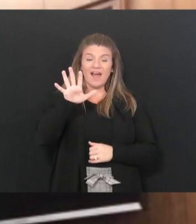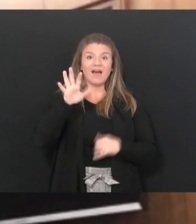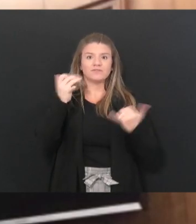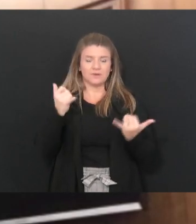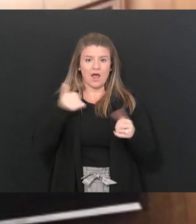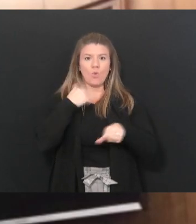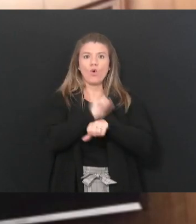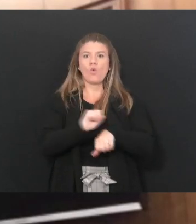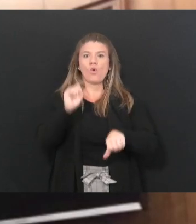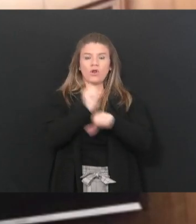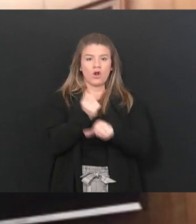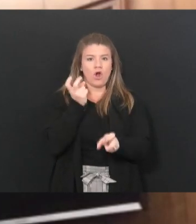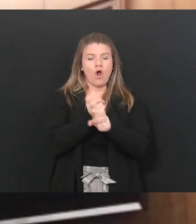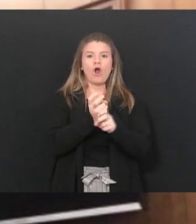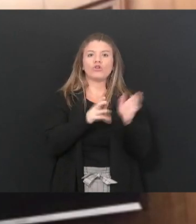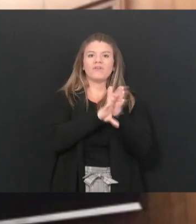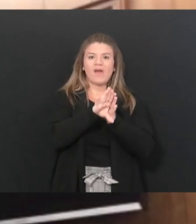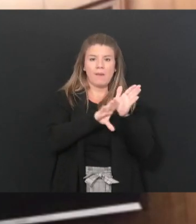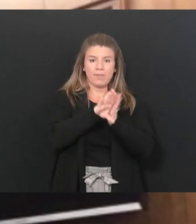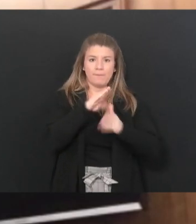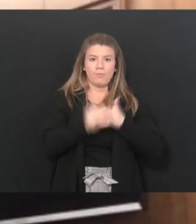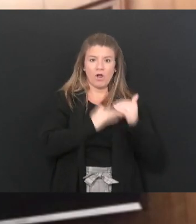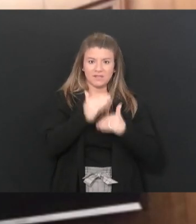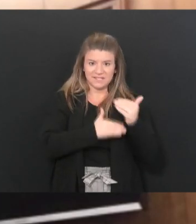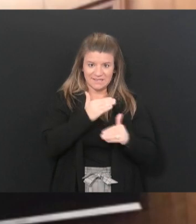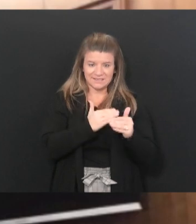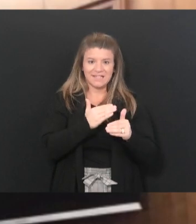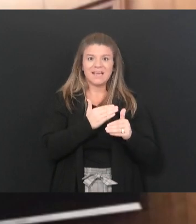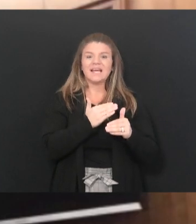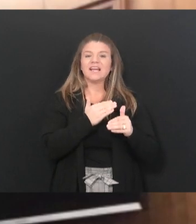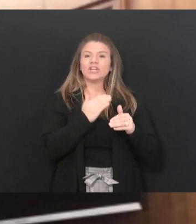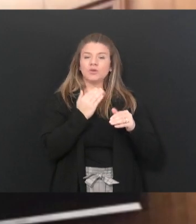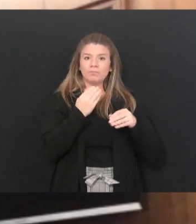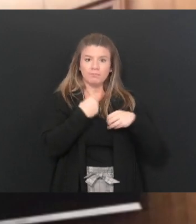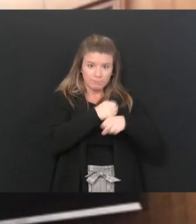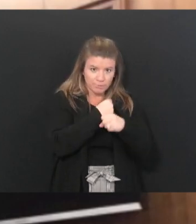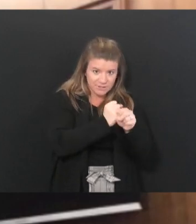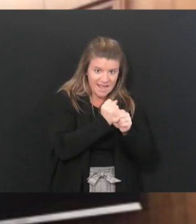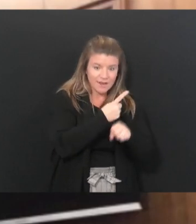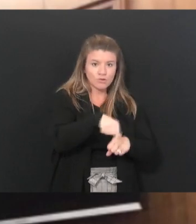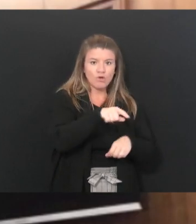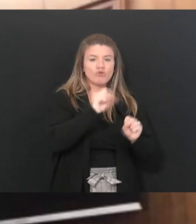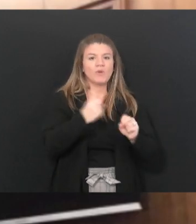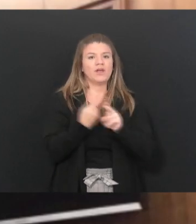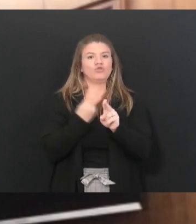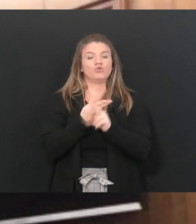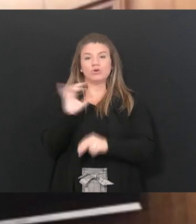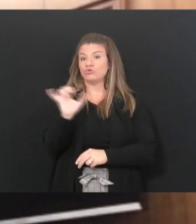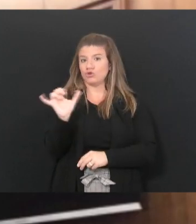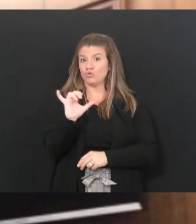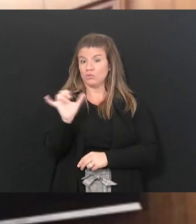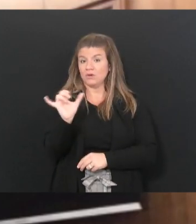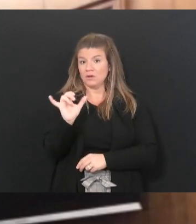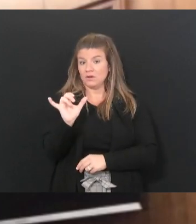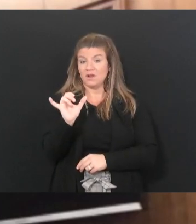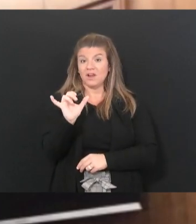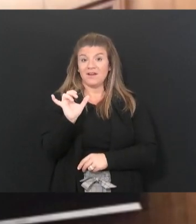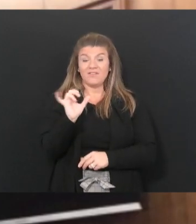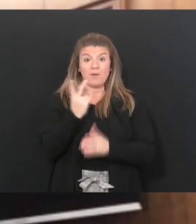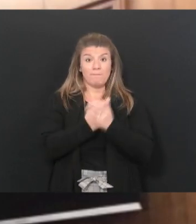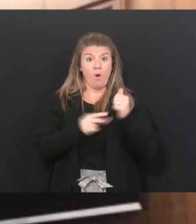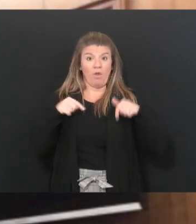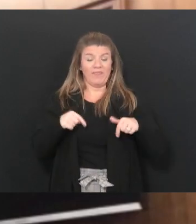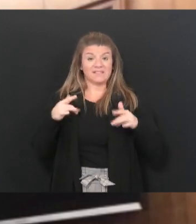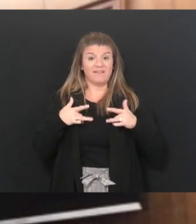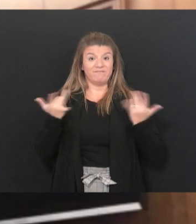working hard now to develop a process to put those in a level of production that we can use those masks for both this event